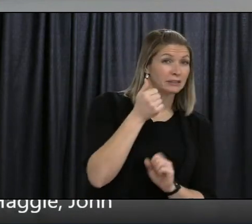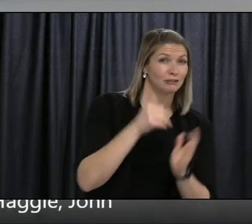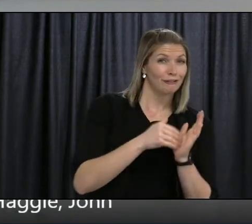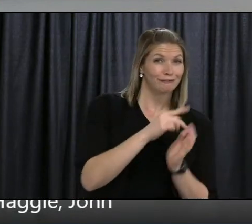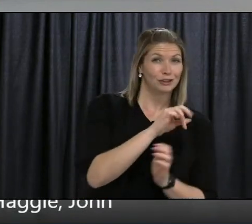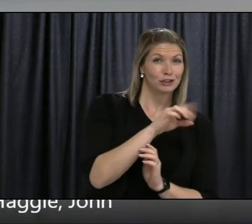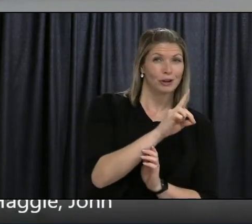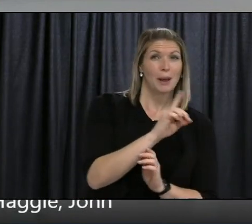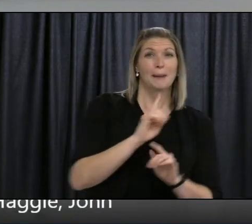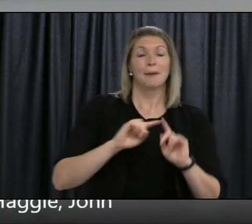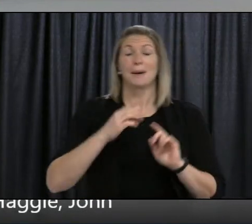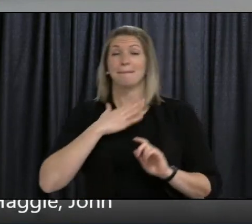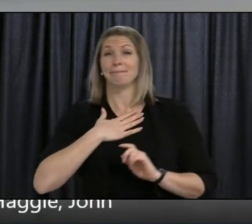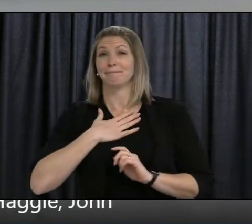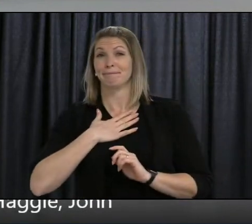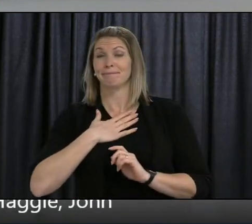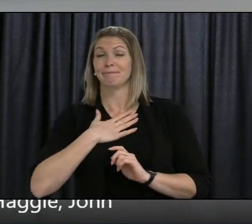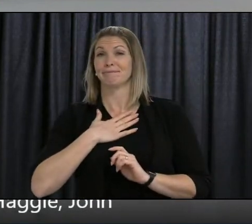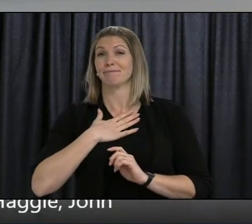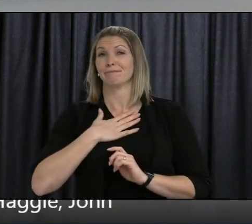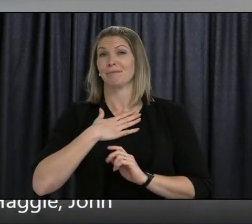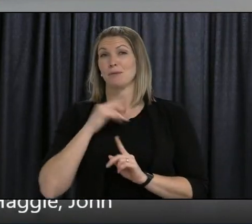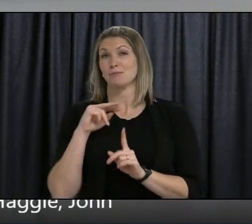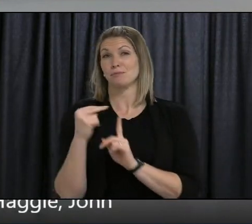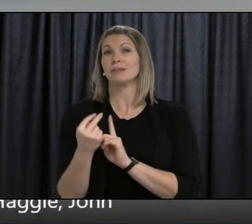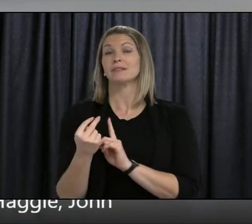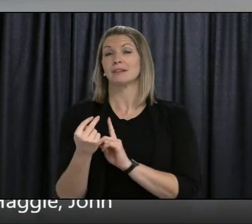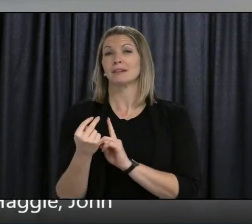the idea of a no-fault